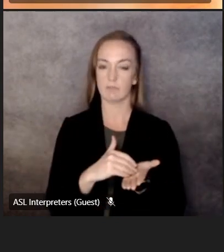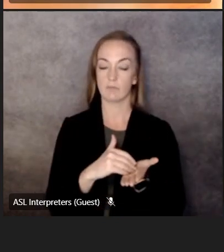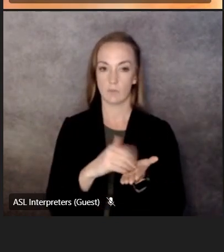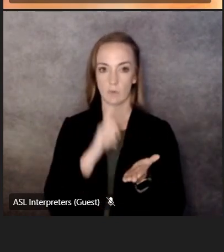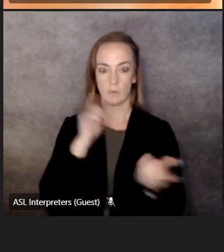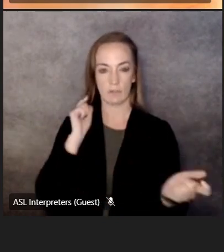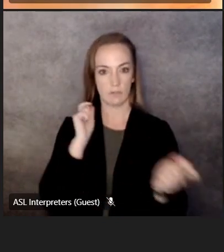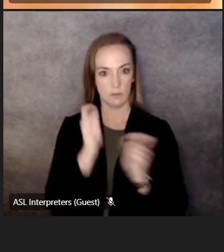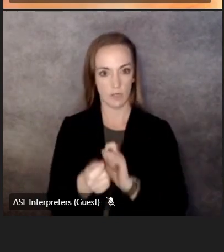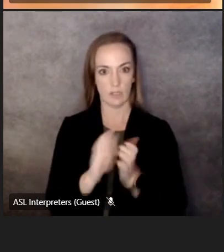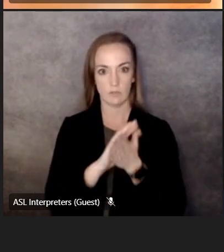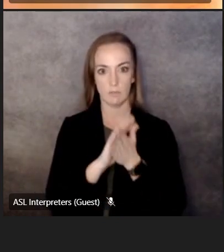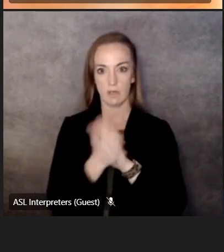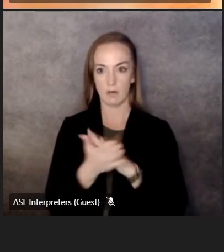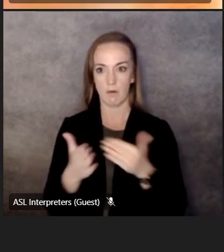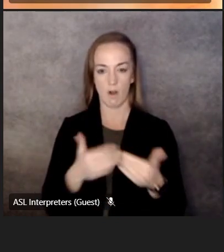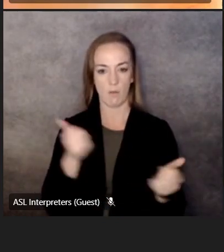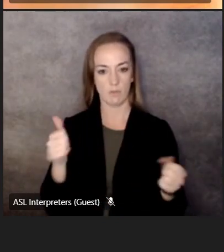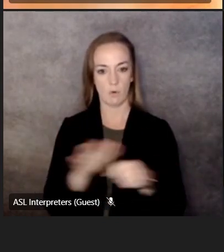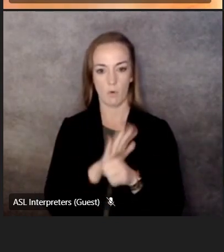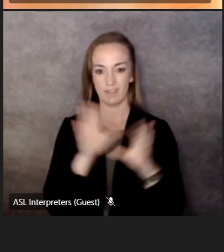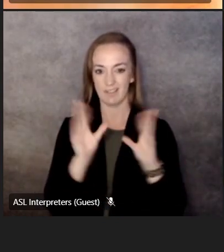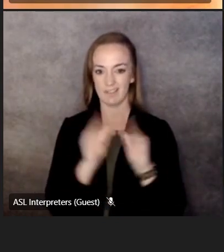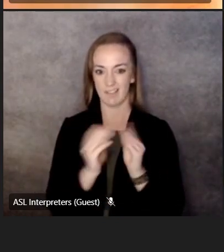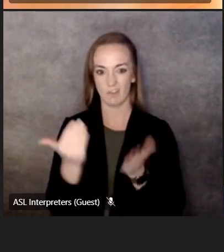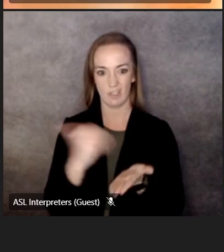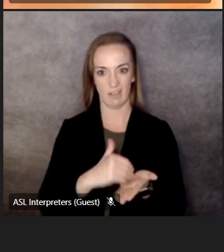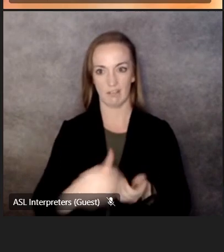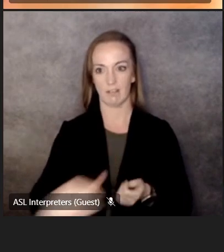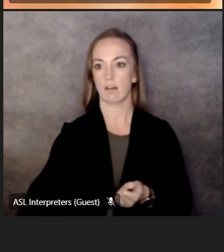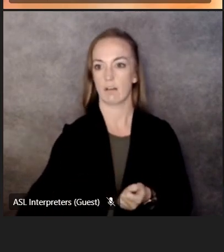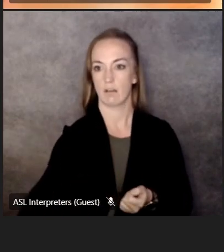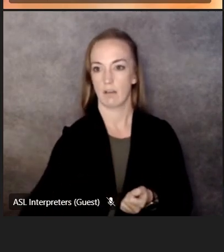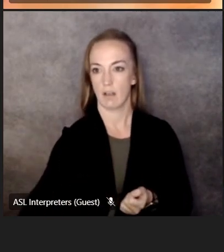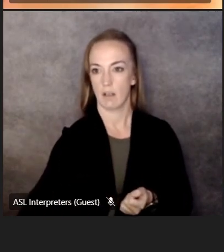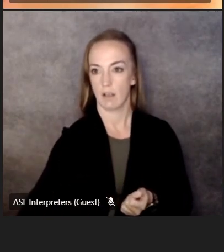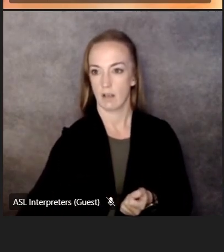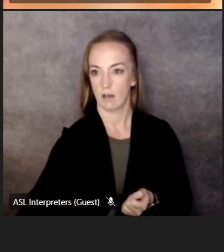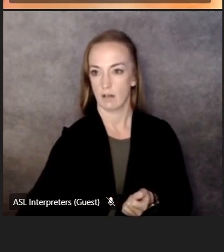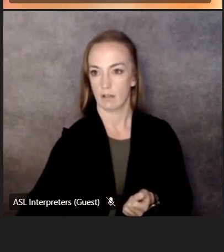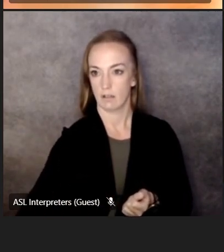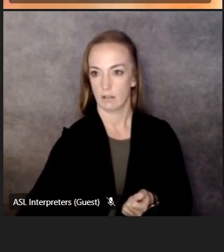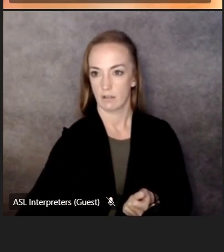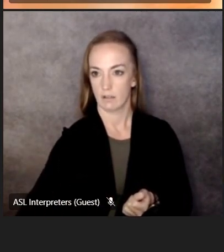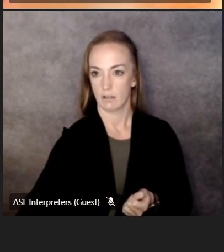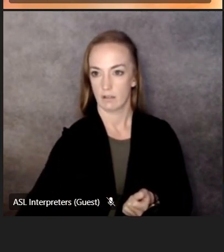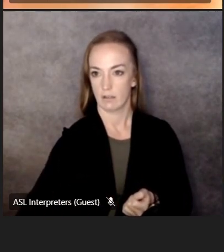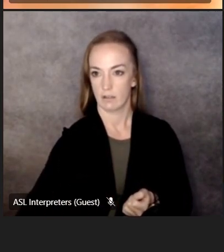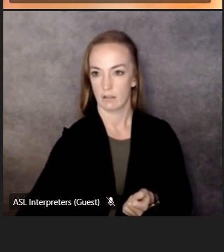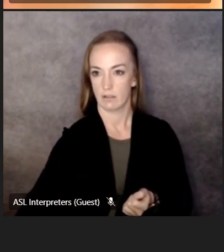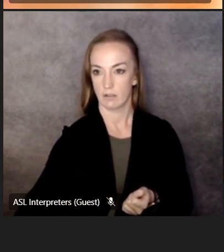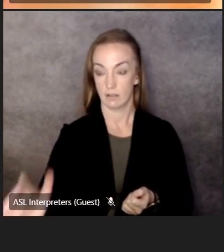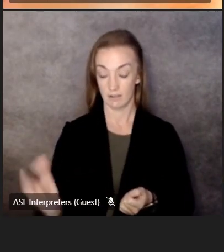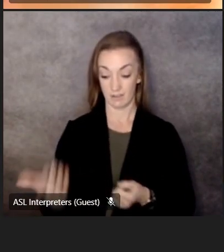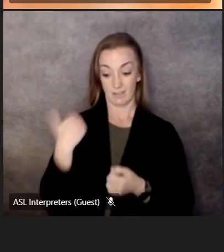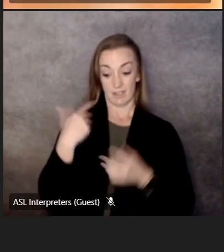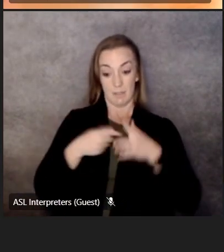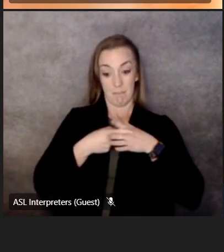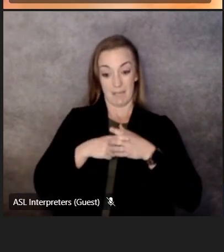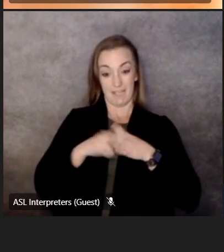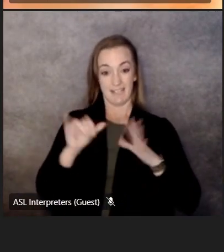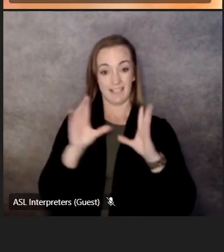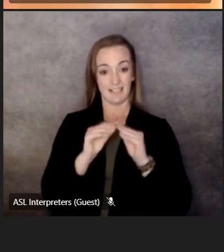into almost a whole session again. We had high hopes at the beginning of this session that there would be some focus